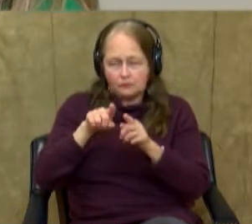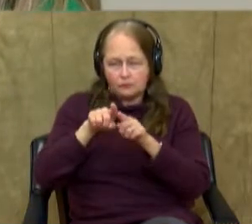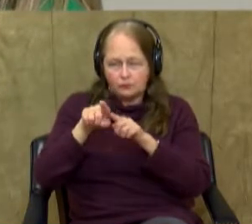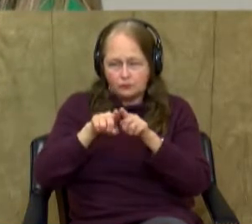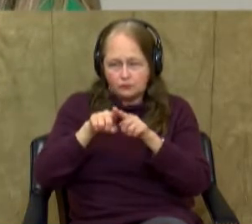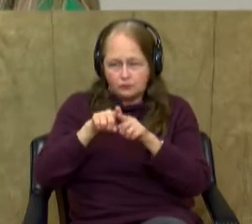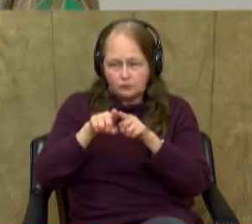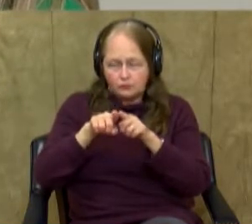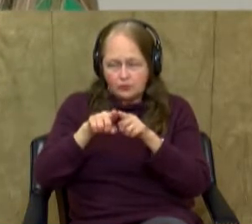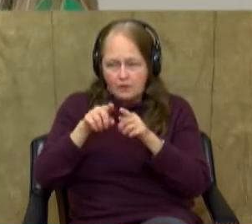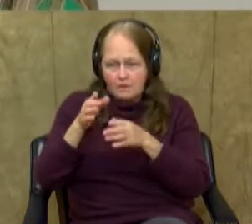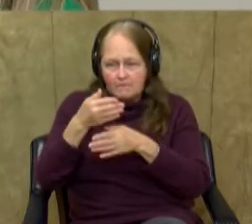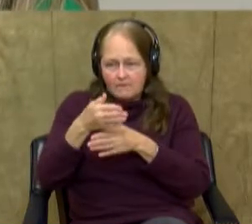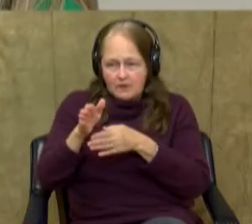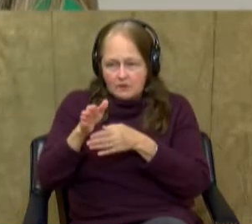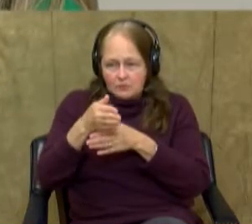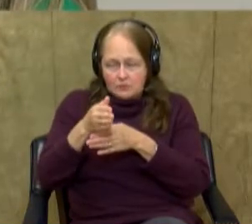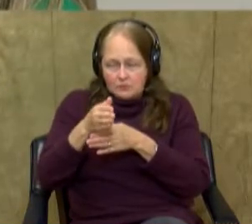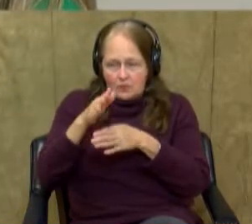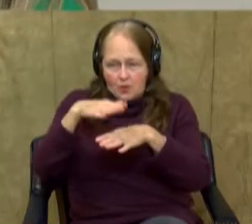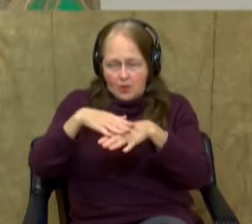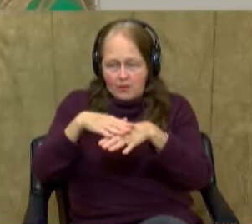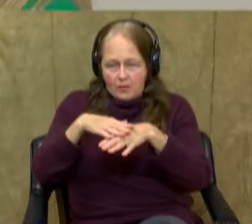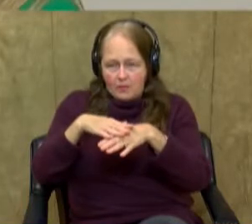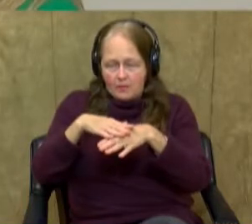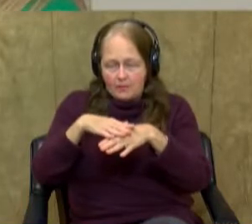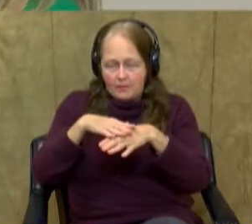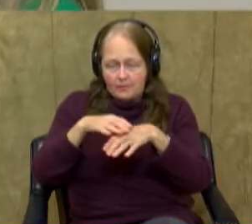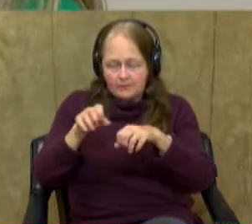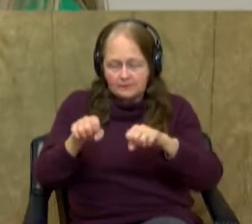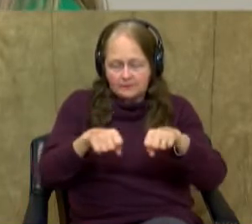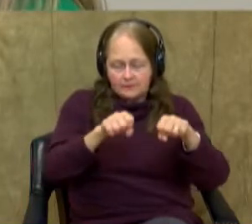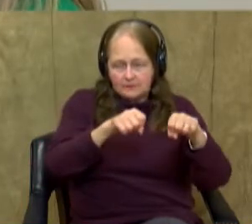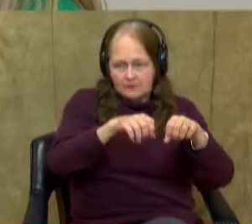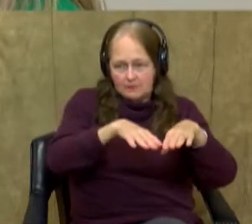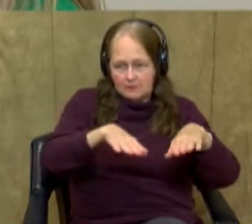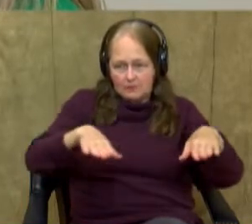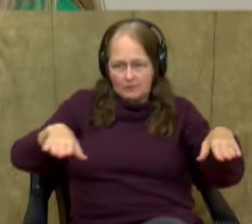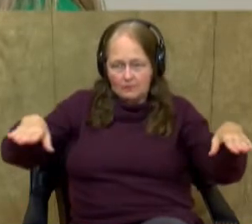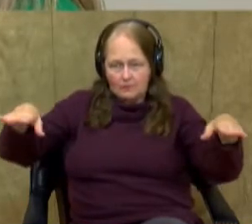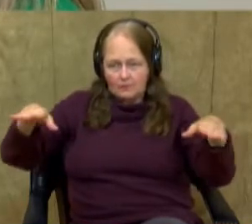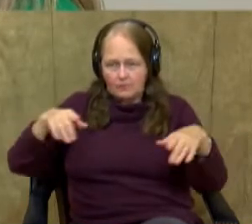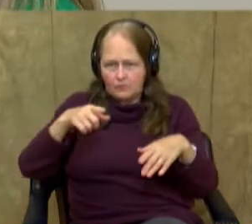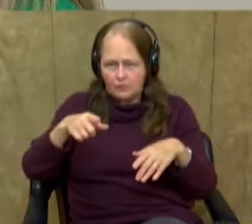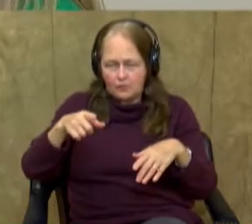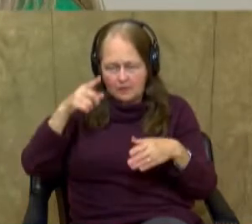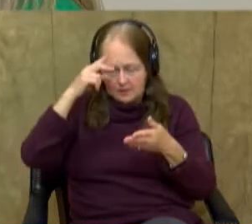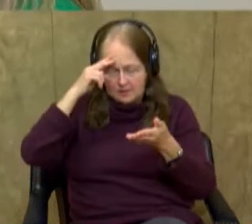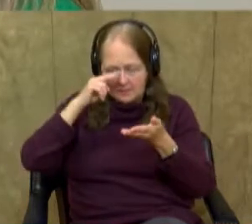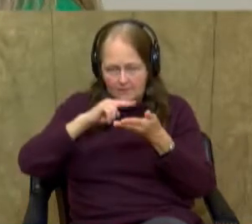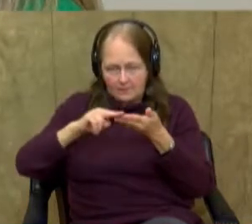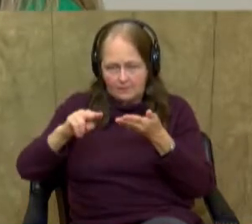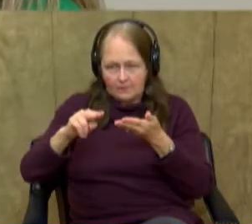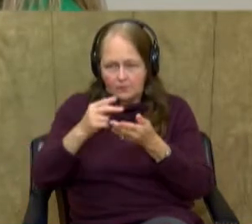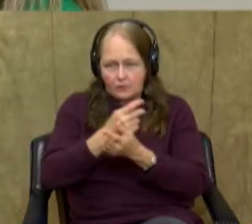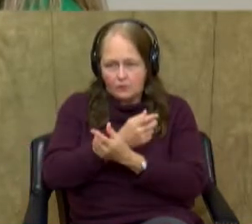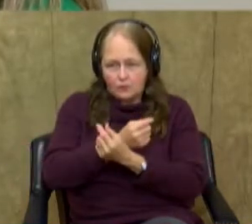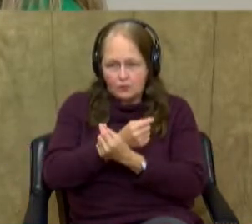starfish moving slowly along the sea floor. Oh, how handsome you are, said Hermit Crab. Would one of you be willing